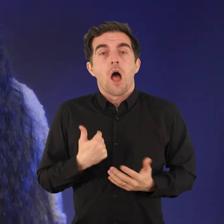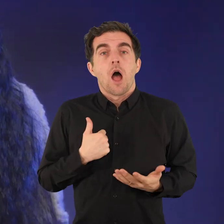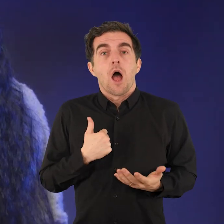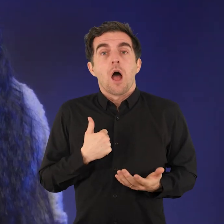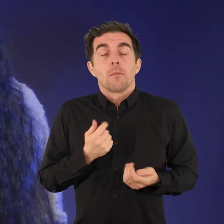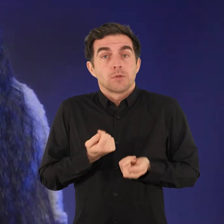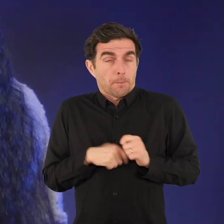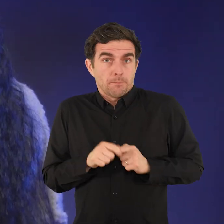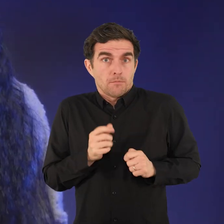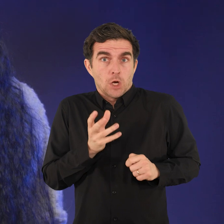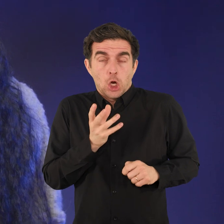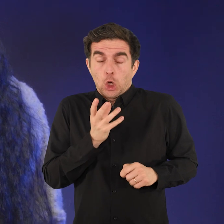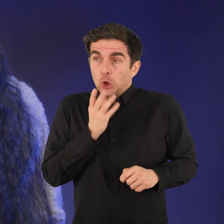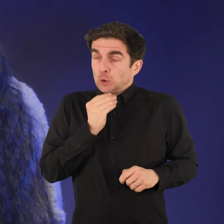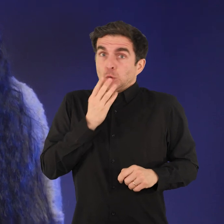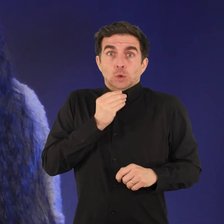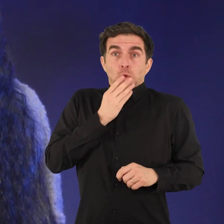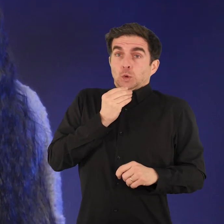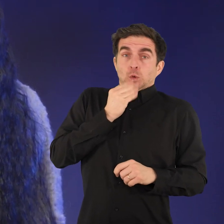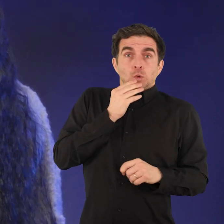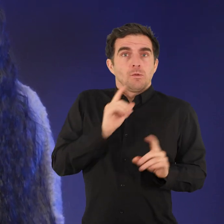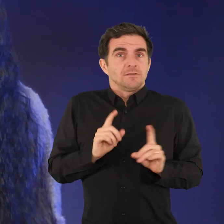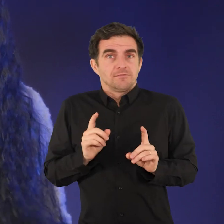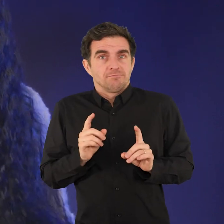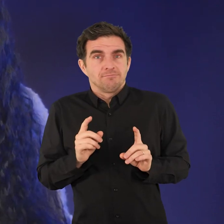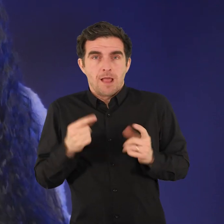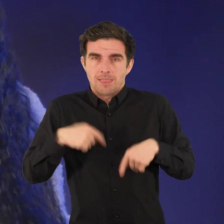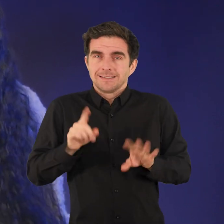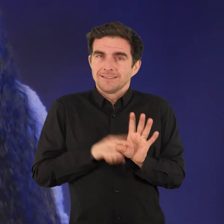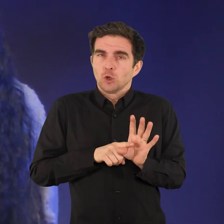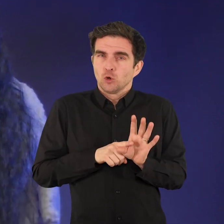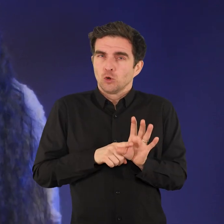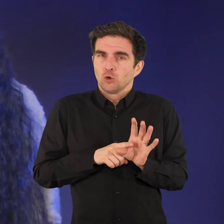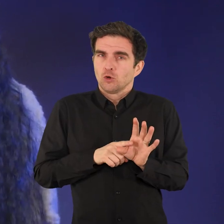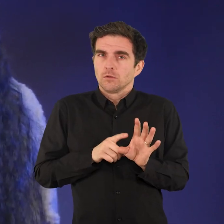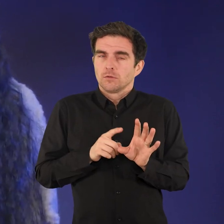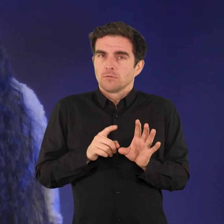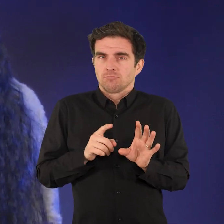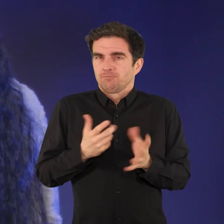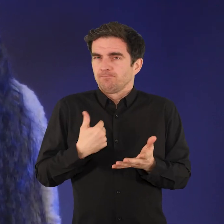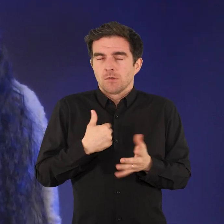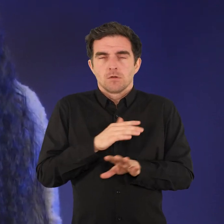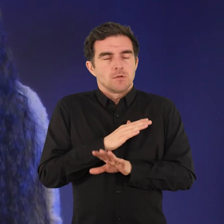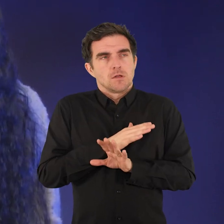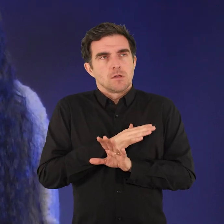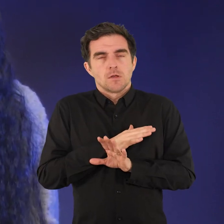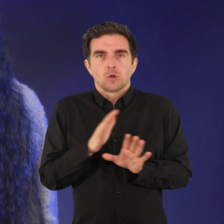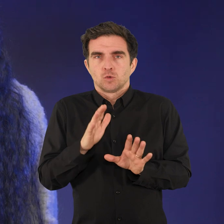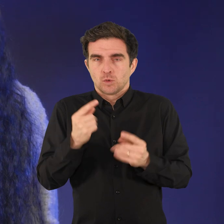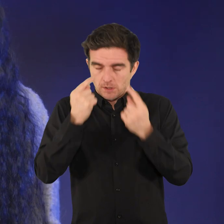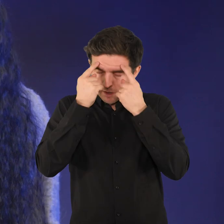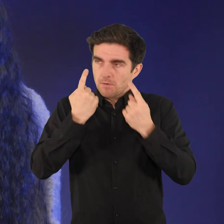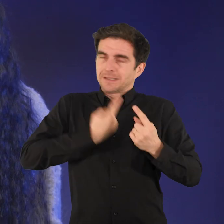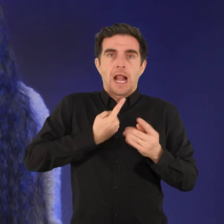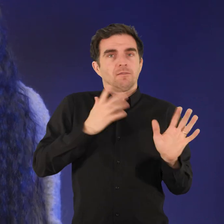I so got used to give more in these years that I don't really think about myself